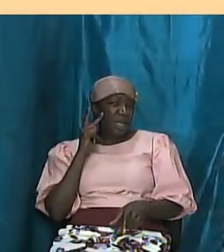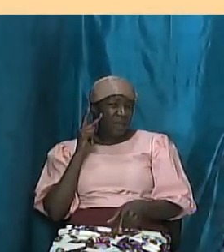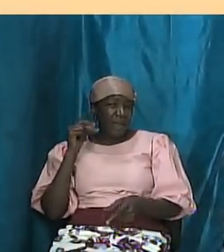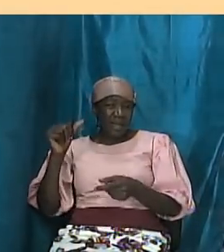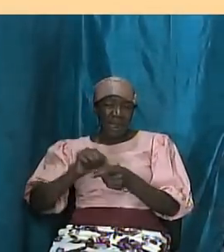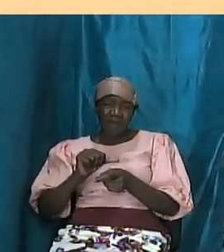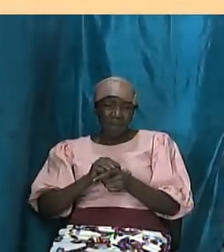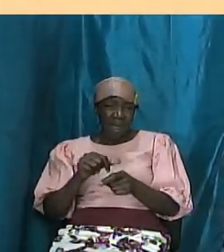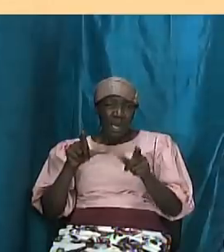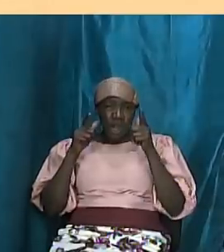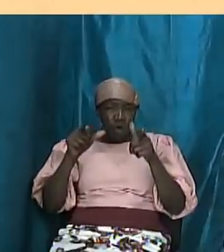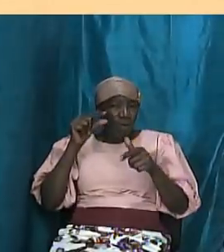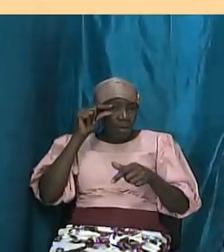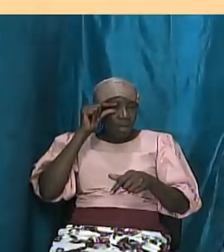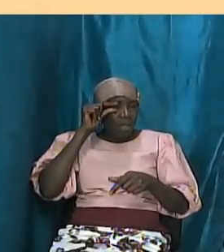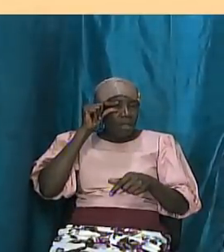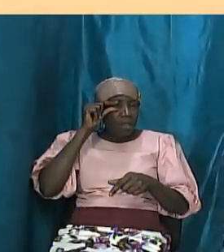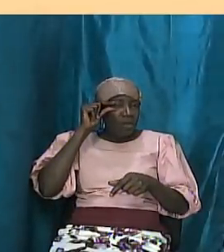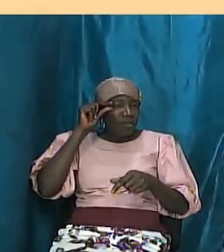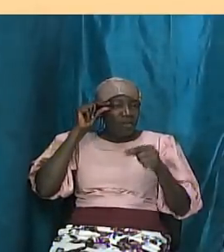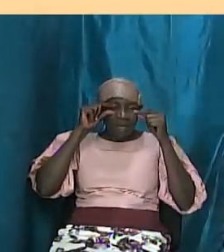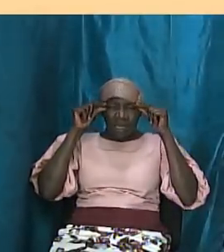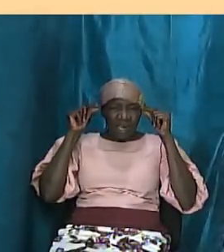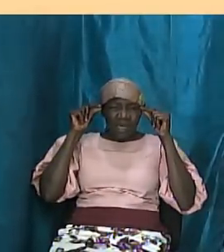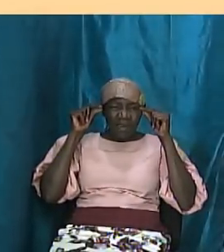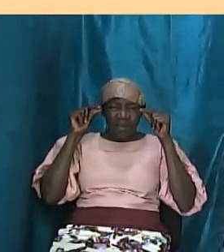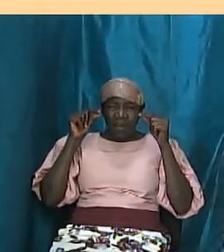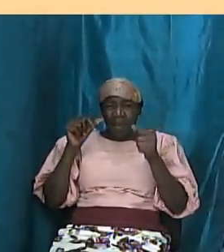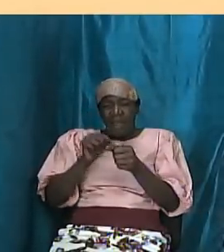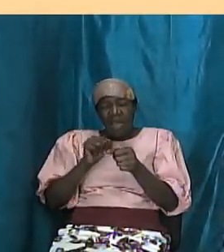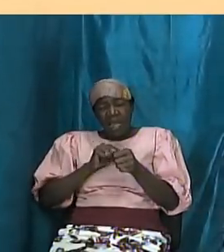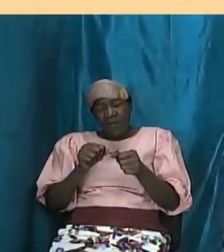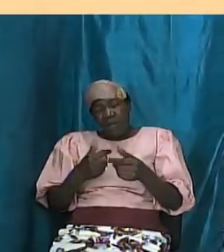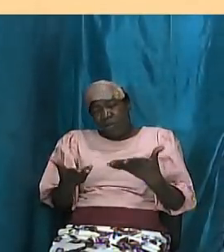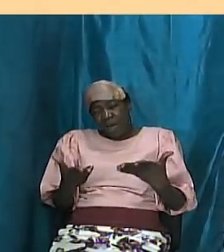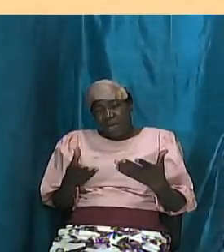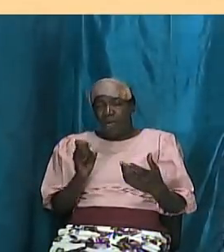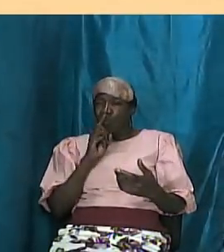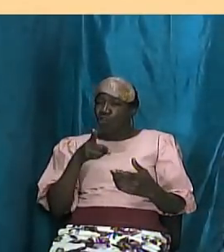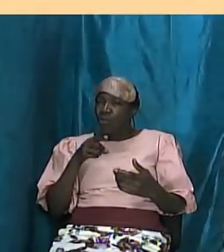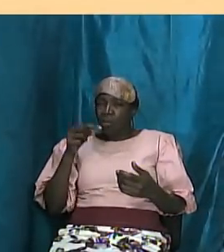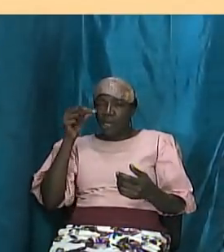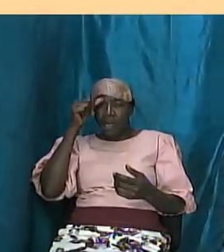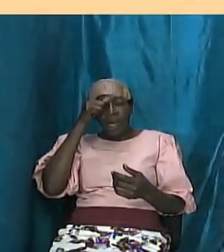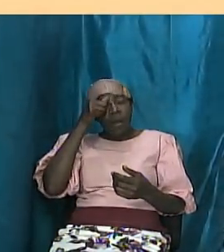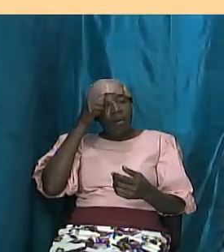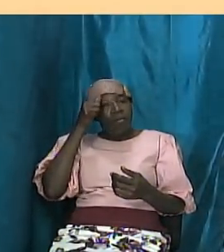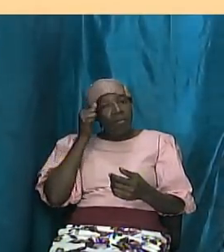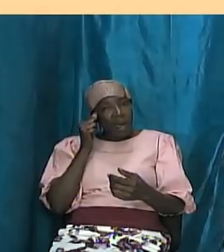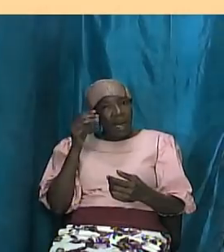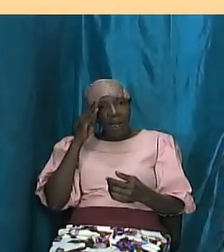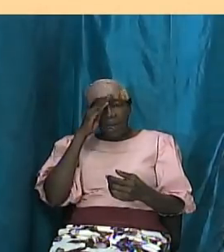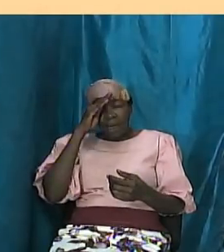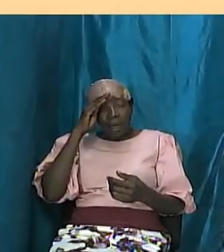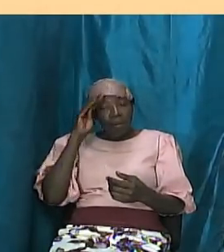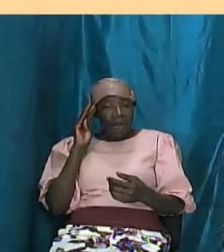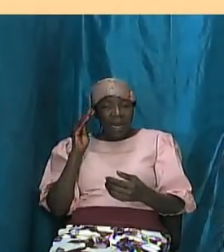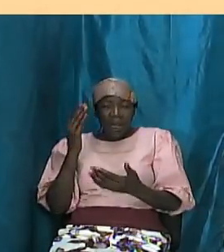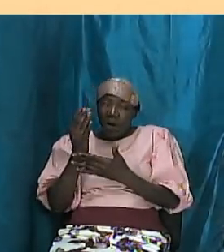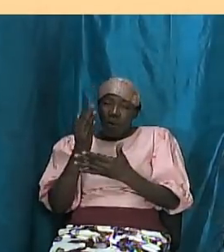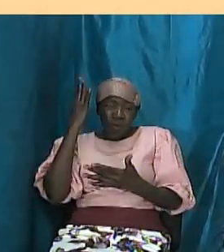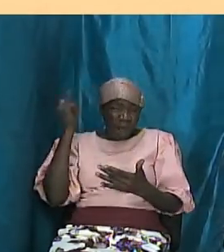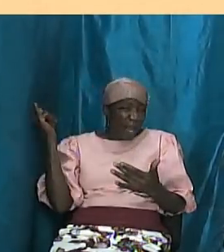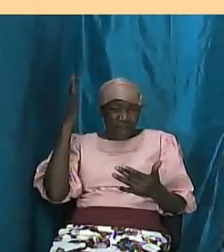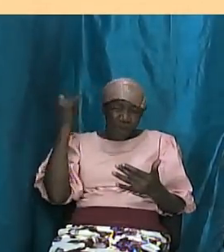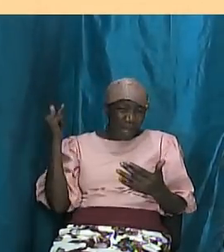just one race, all of us should be black. Why is it that some are white? Why is it that some are black? Why is it that some are Chinese? Why is it